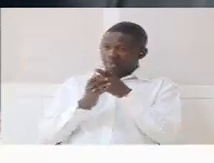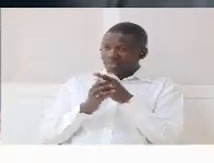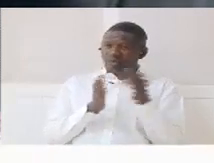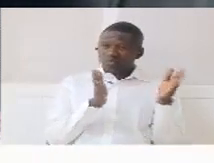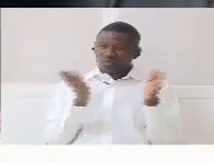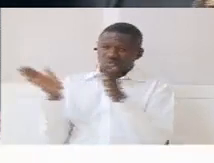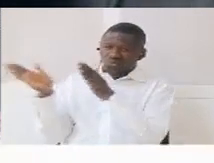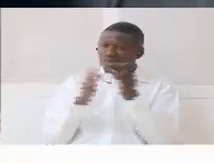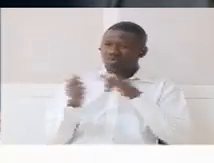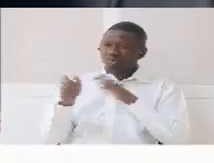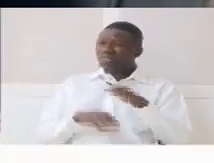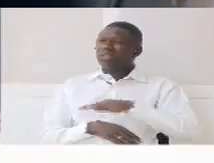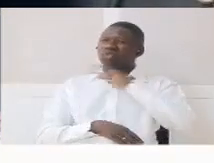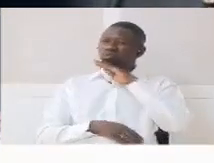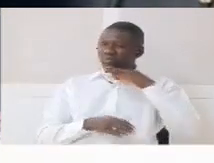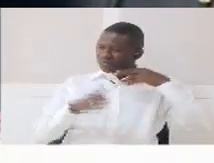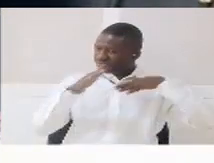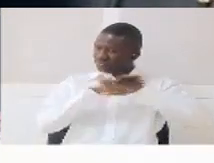inadequate?